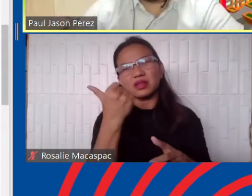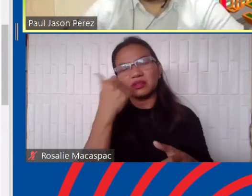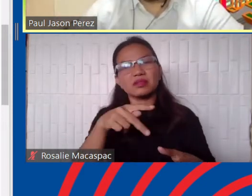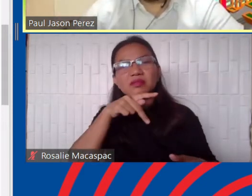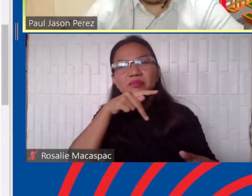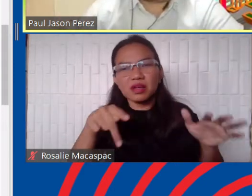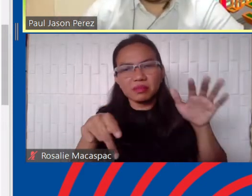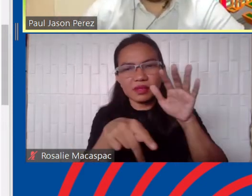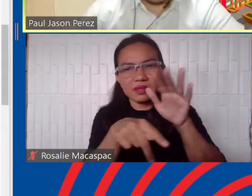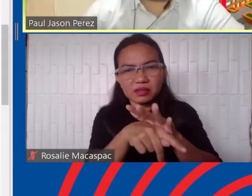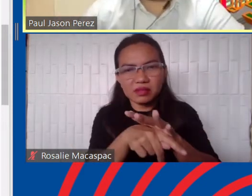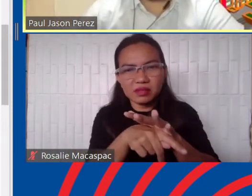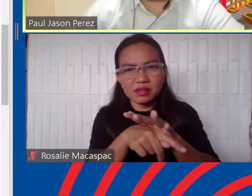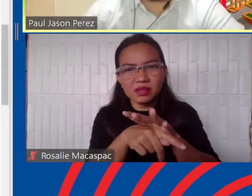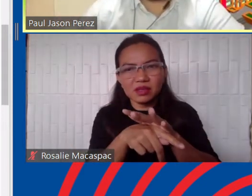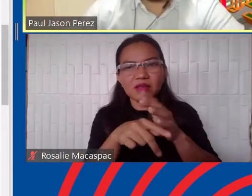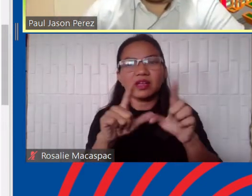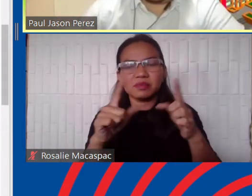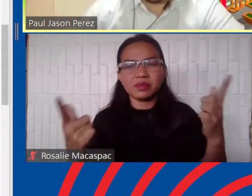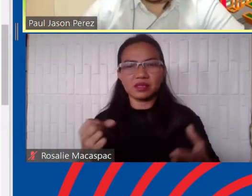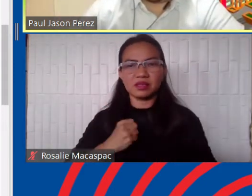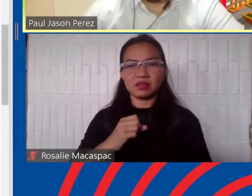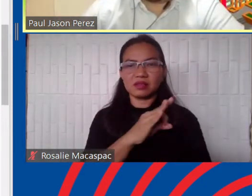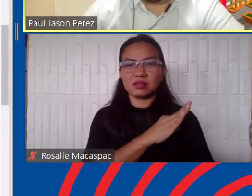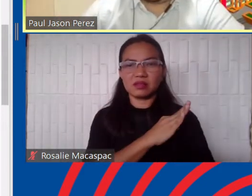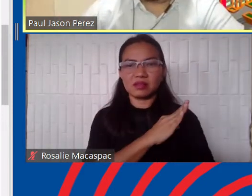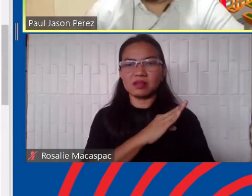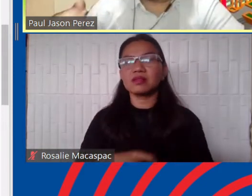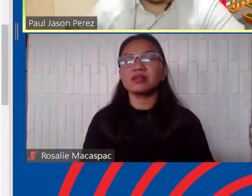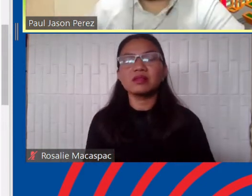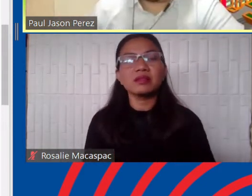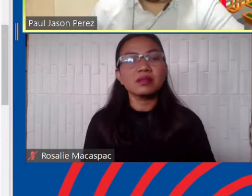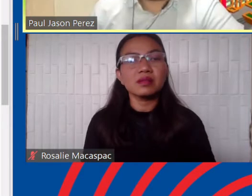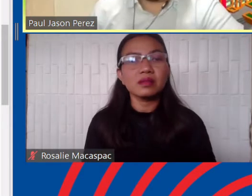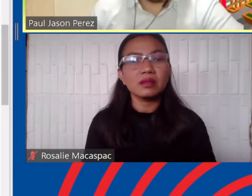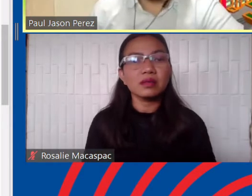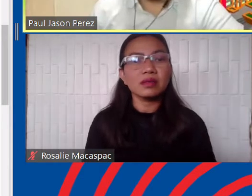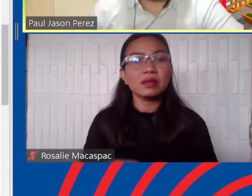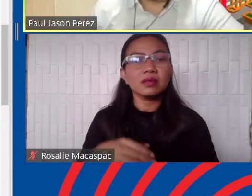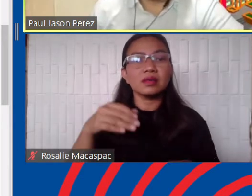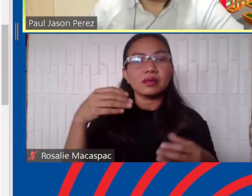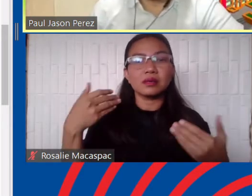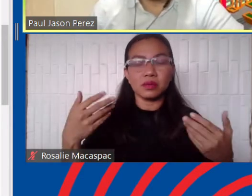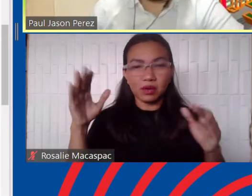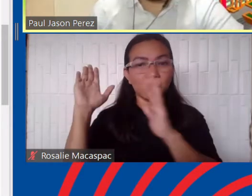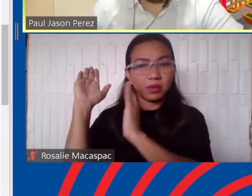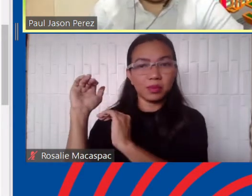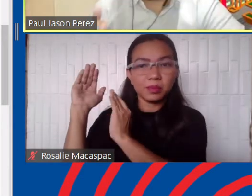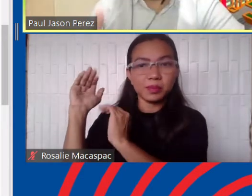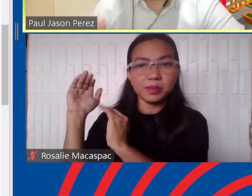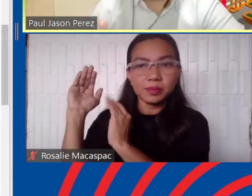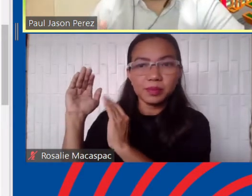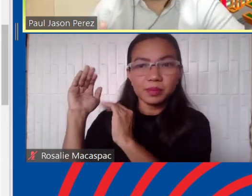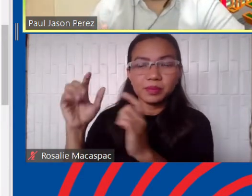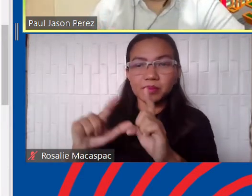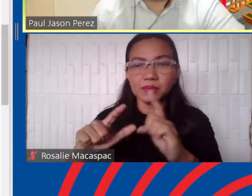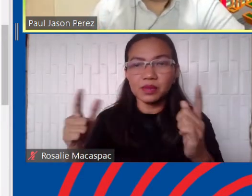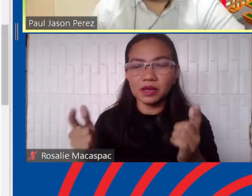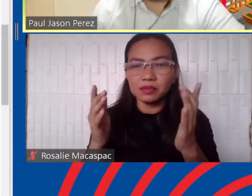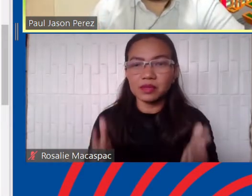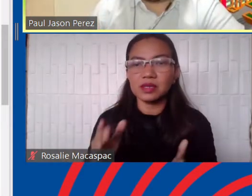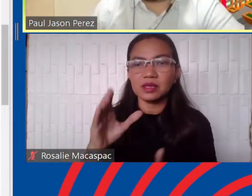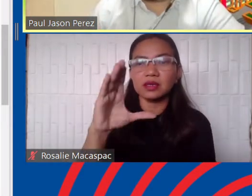their own library staff. Uh, in UPSLIS, we're hoping to do a library